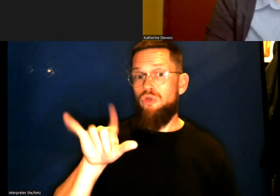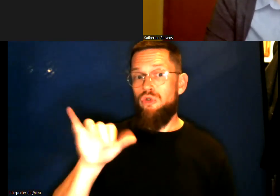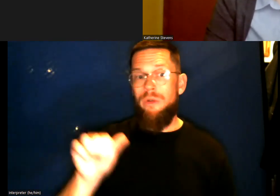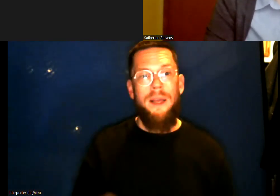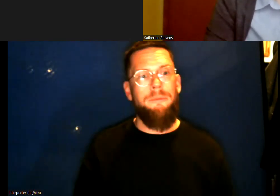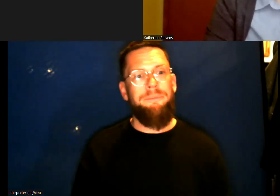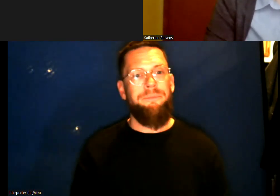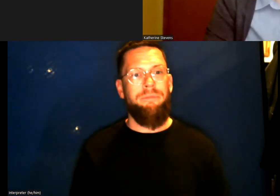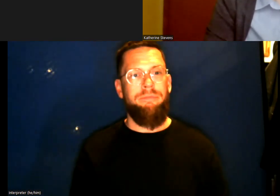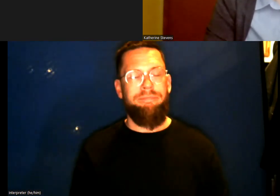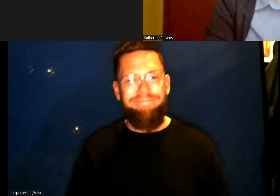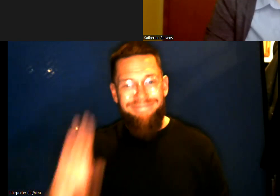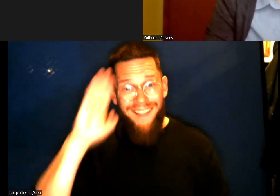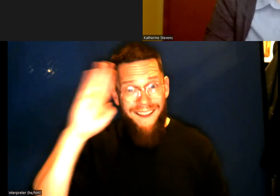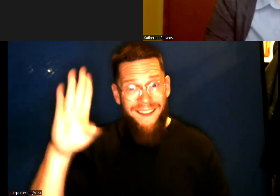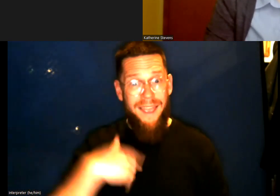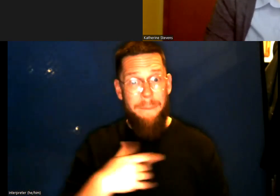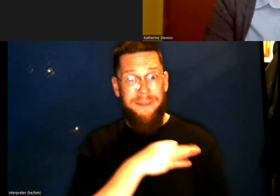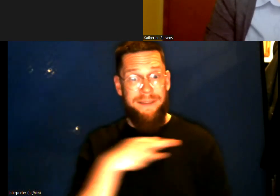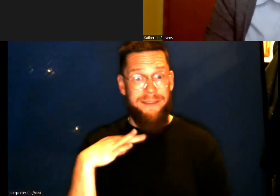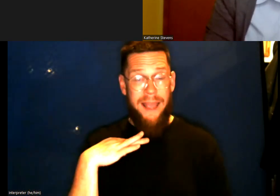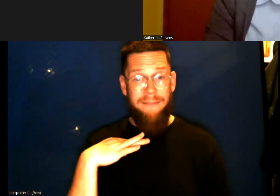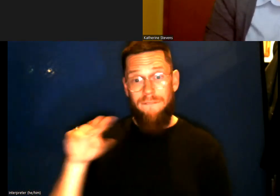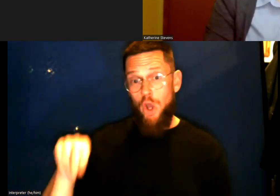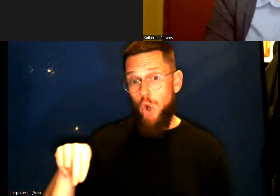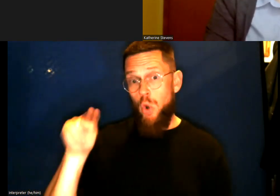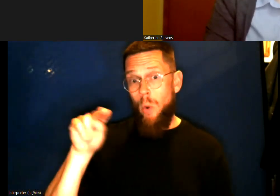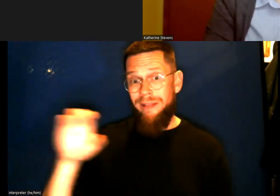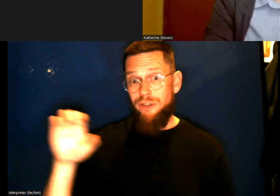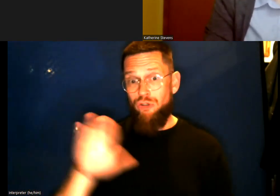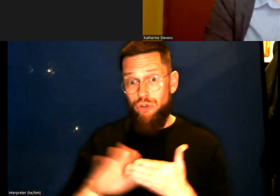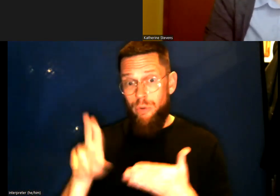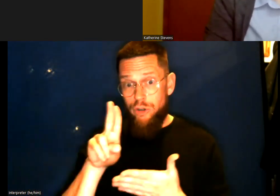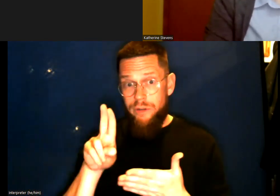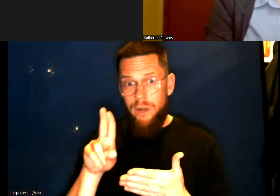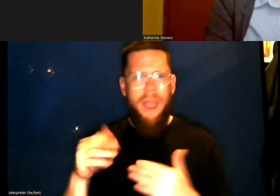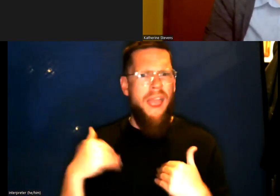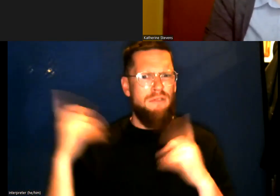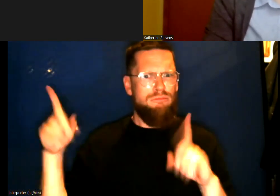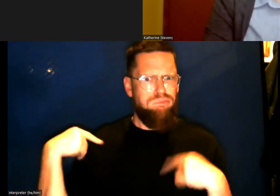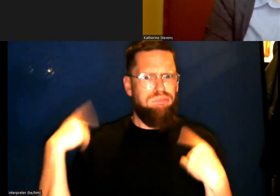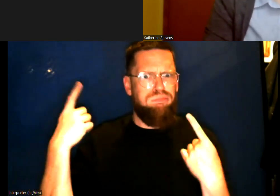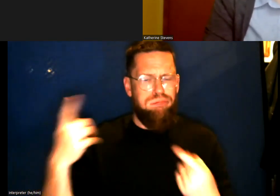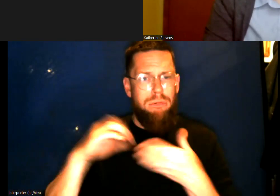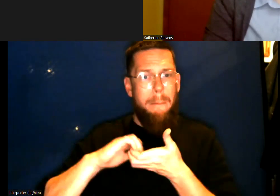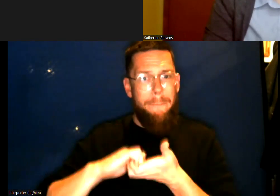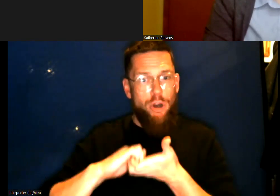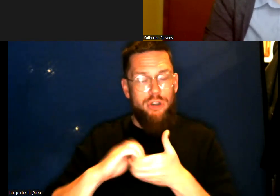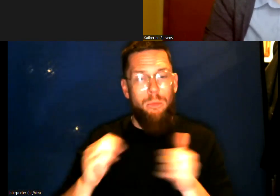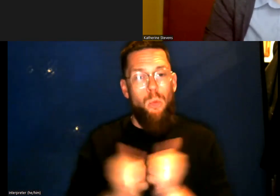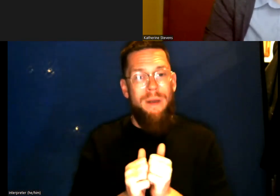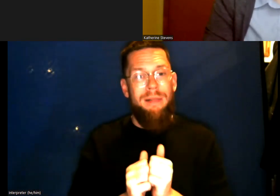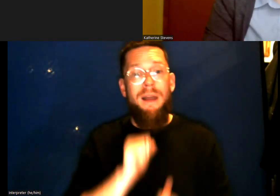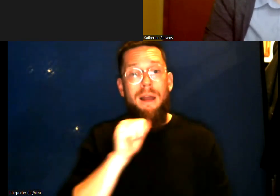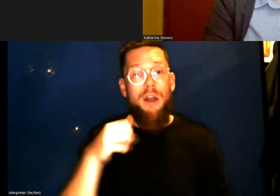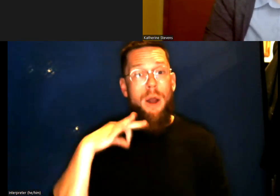Hi, so I'm a faculty member at Northeastern. We have a longstanding partnership with a nonprofit called